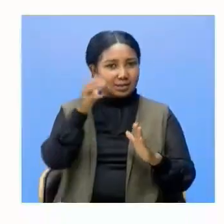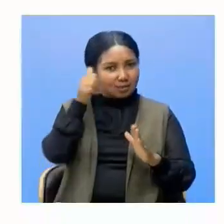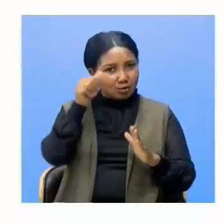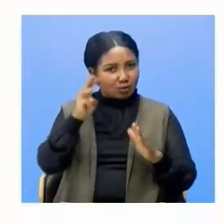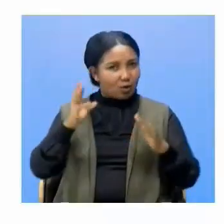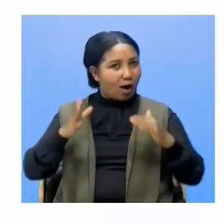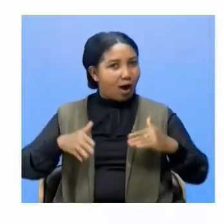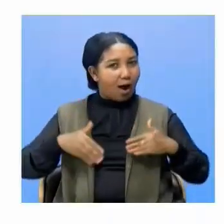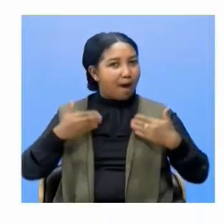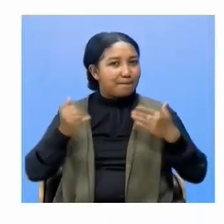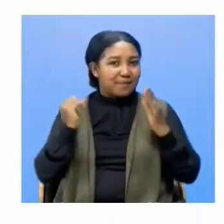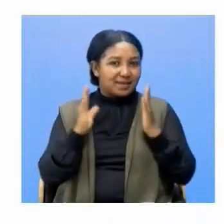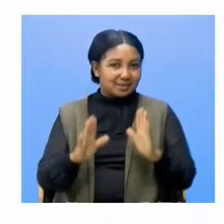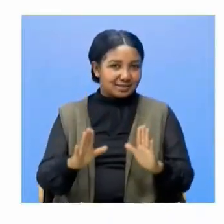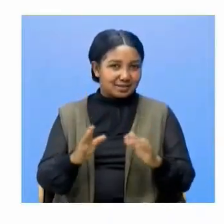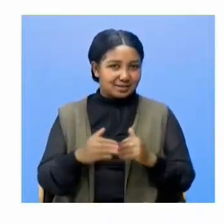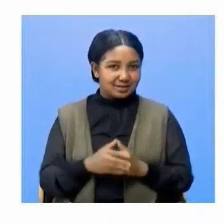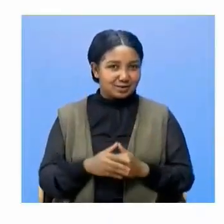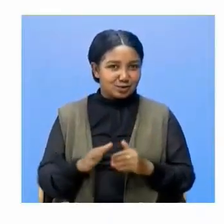happiest. Happiest.